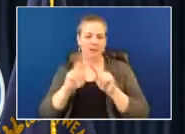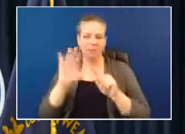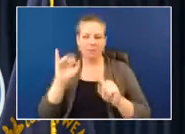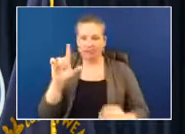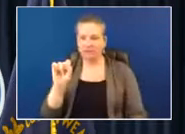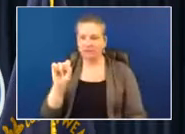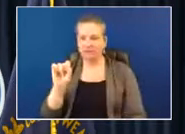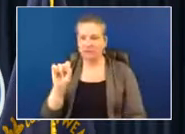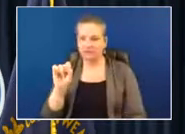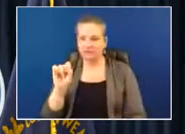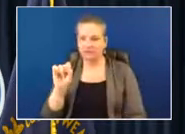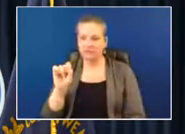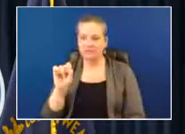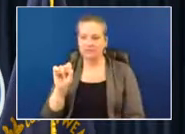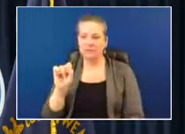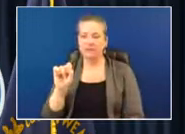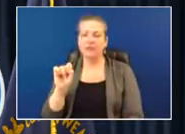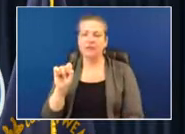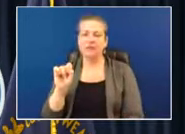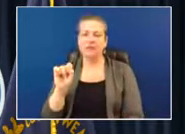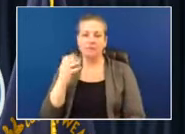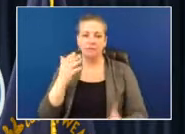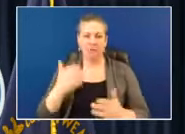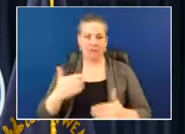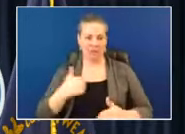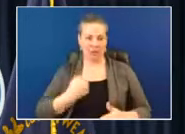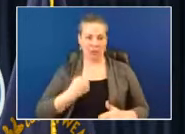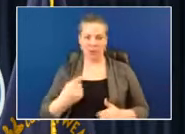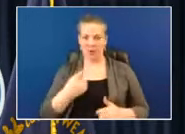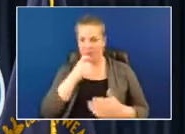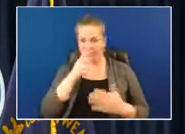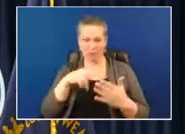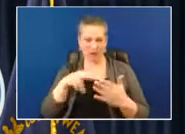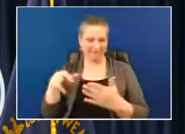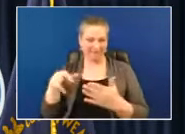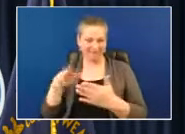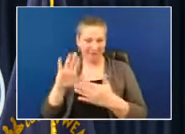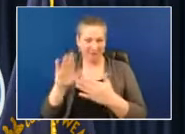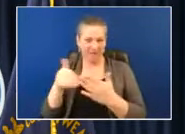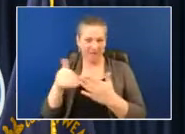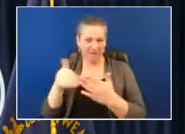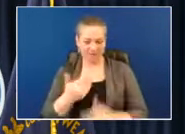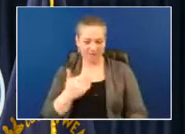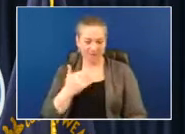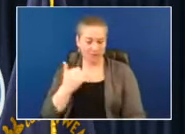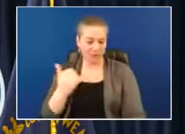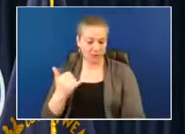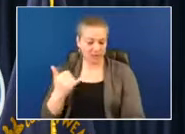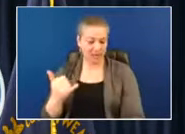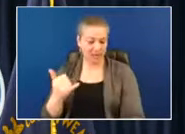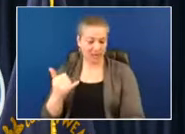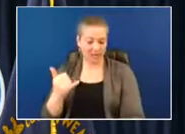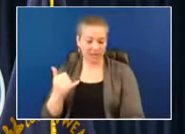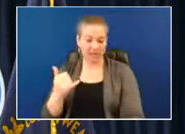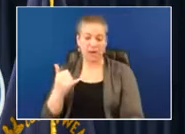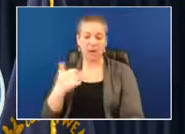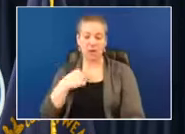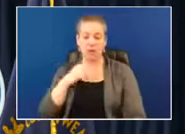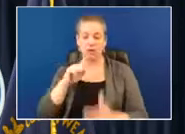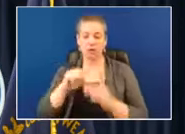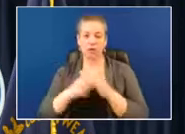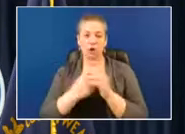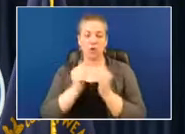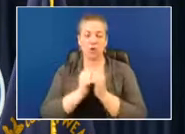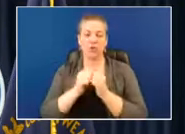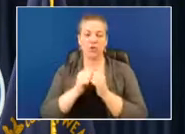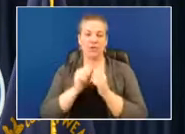number of passed, I might be the only person who has read through. But today, we're going to start with the continued great news for